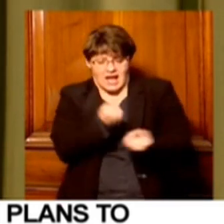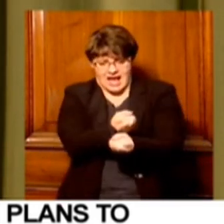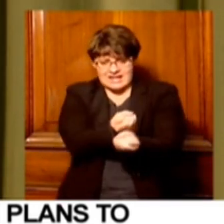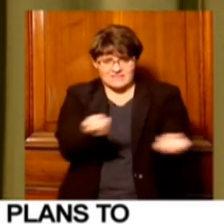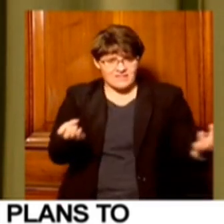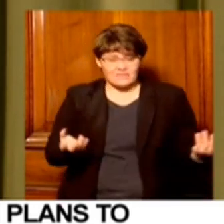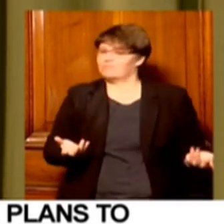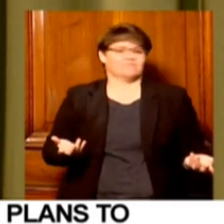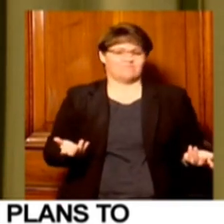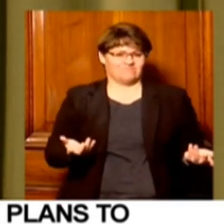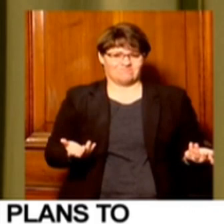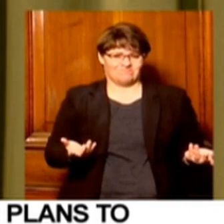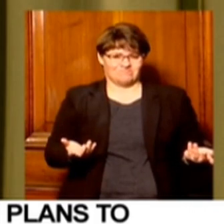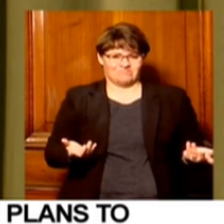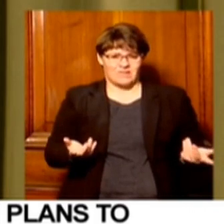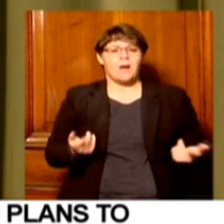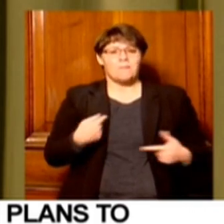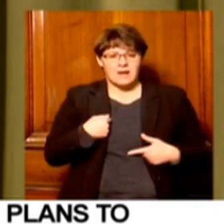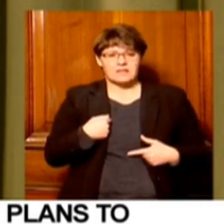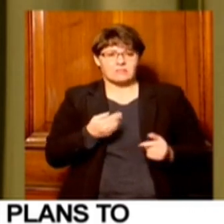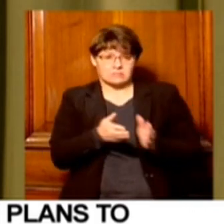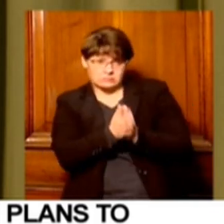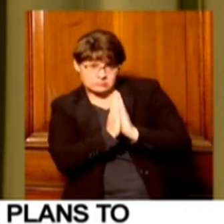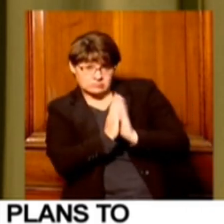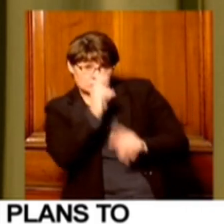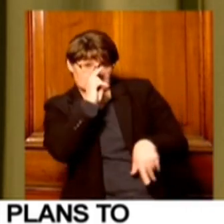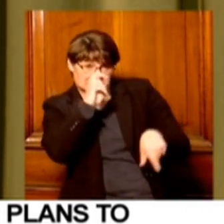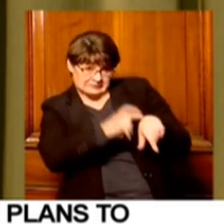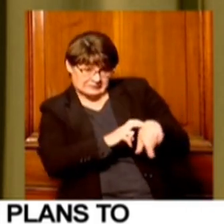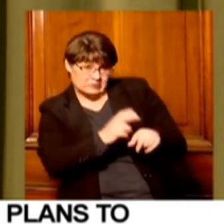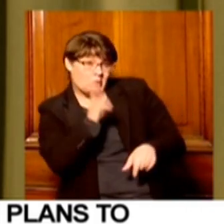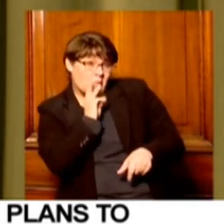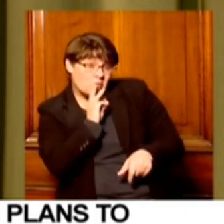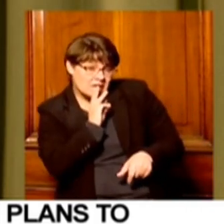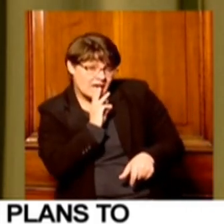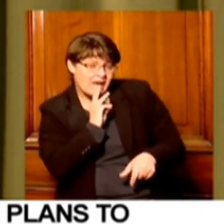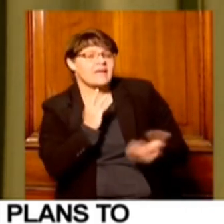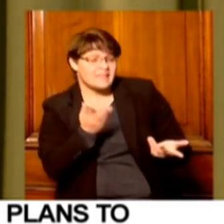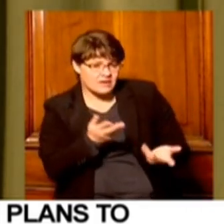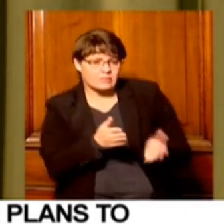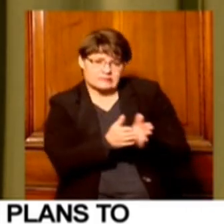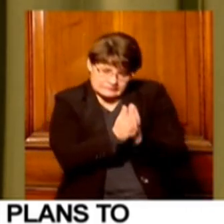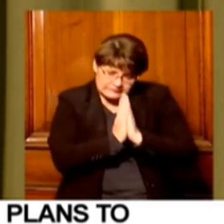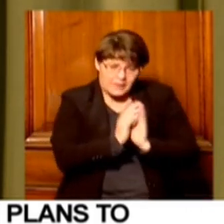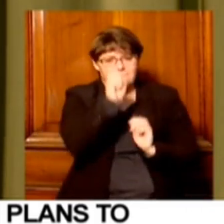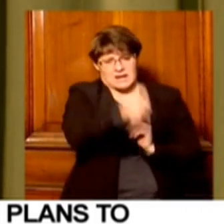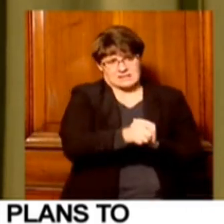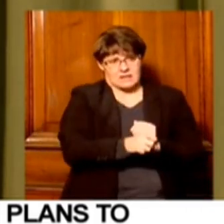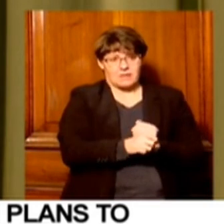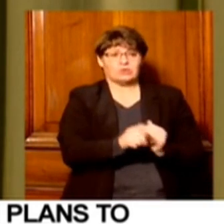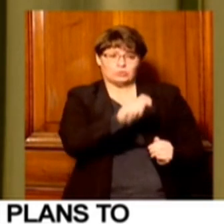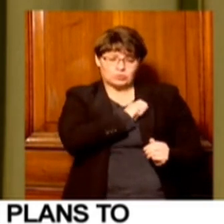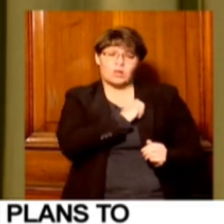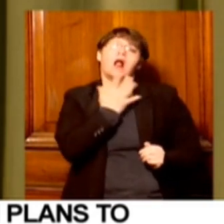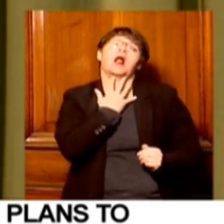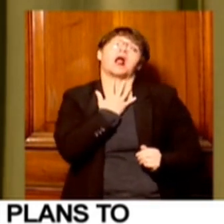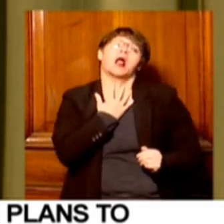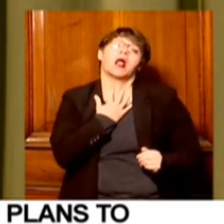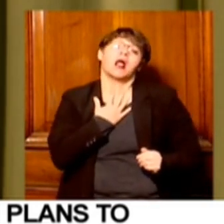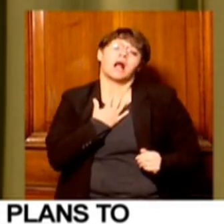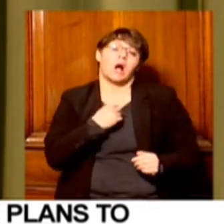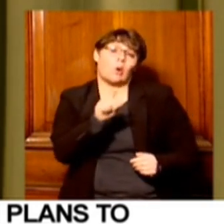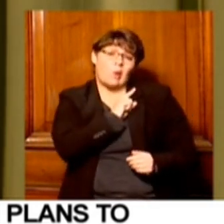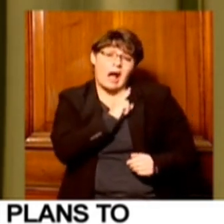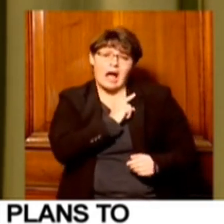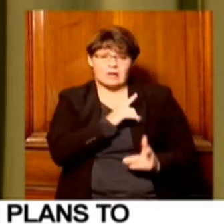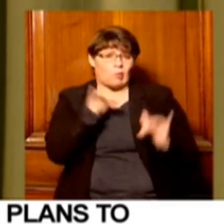cabin. You actually have to ask for water, and you actually also have to really be thirsty and explain the reason